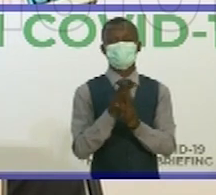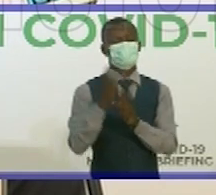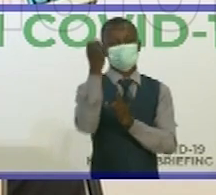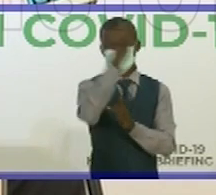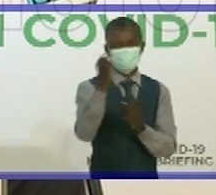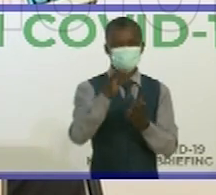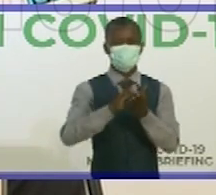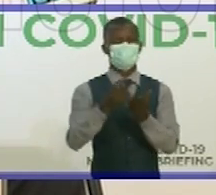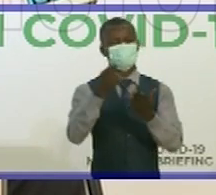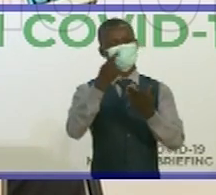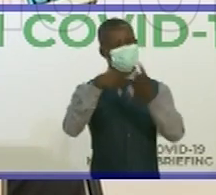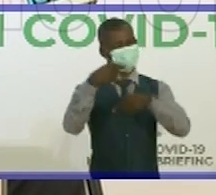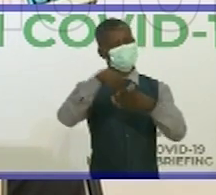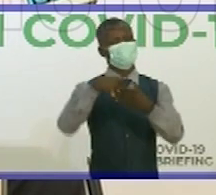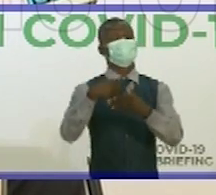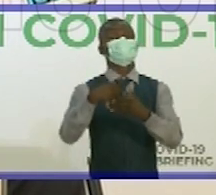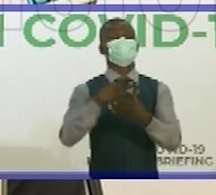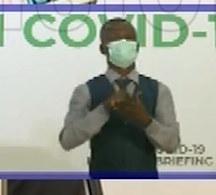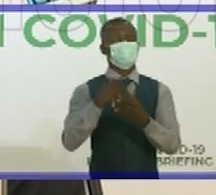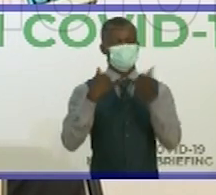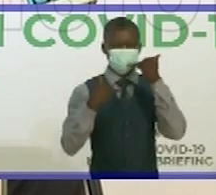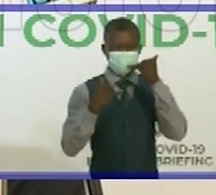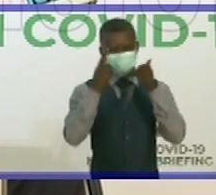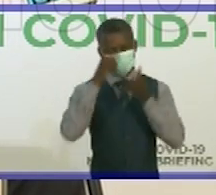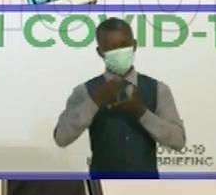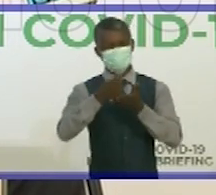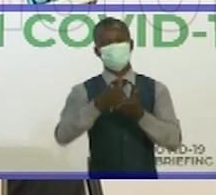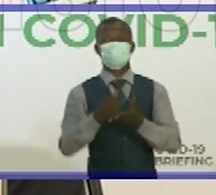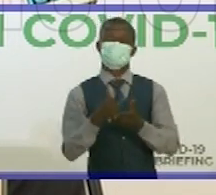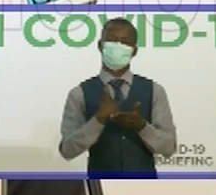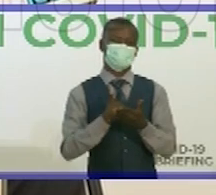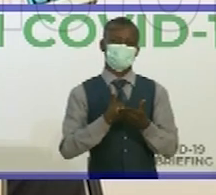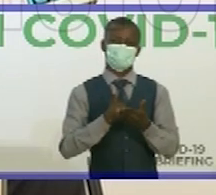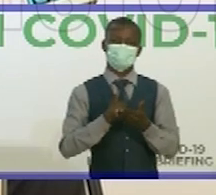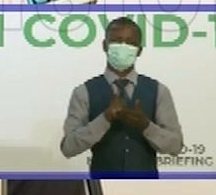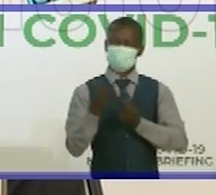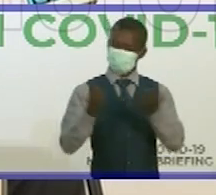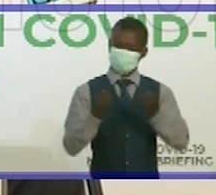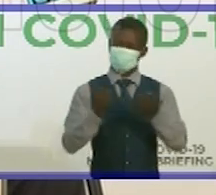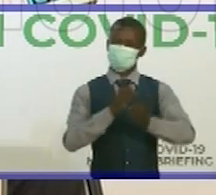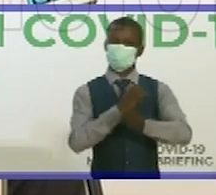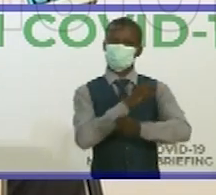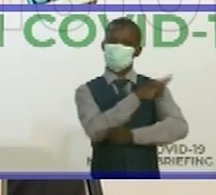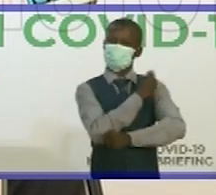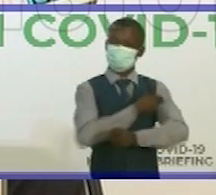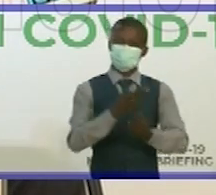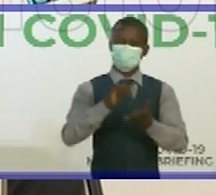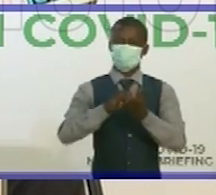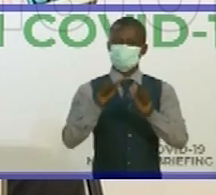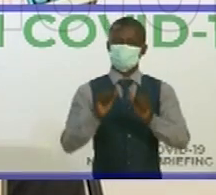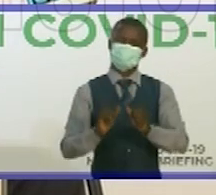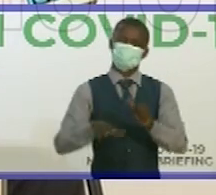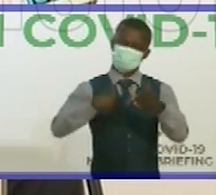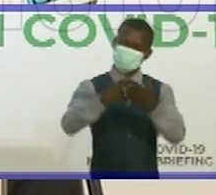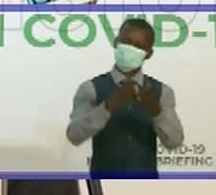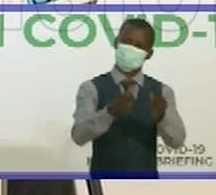emergencies that come in and then call for help, that you have an ambulance system that will come and pick up the patient from where they first arrived